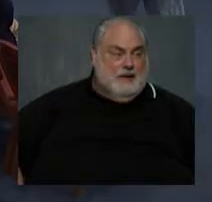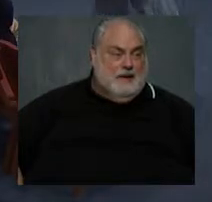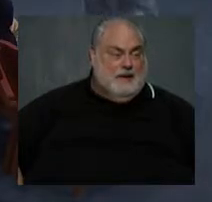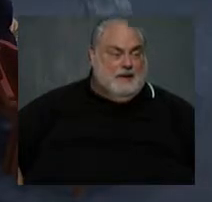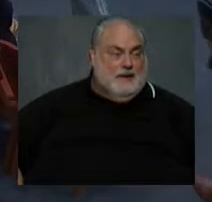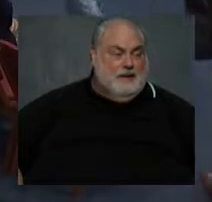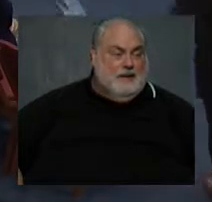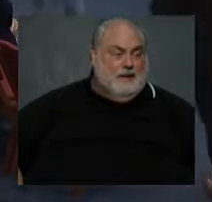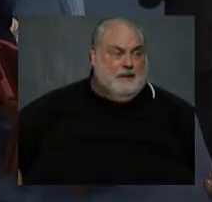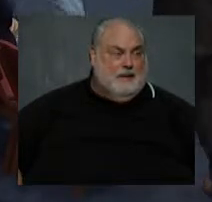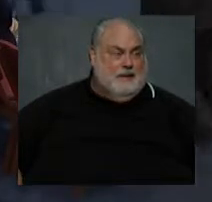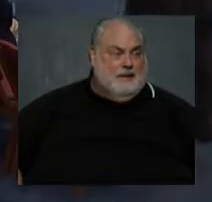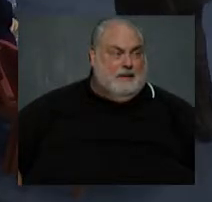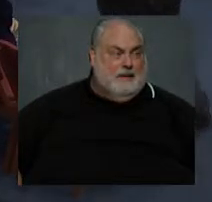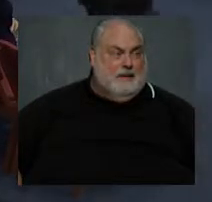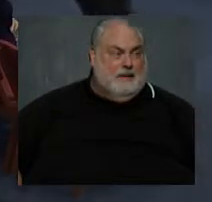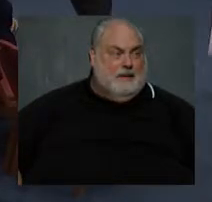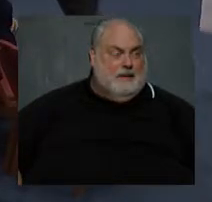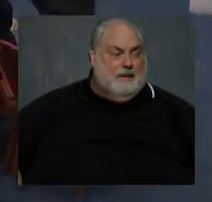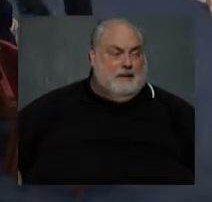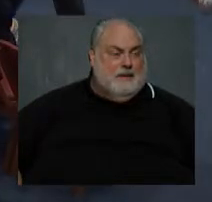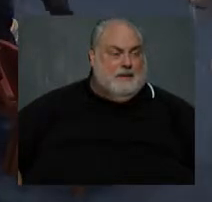in the boardroom?